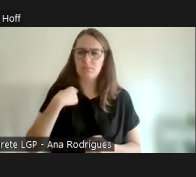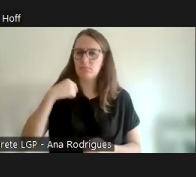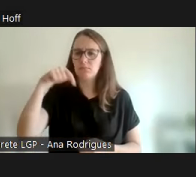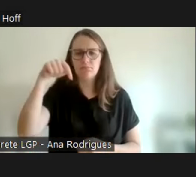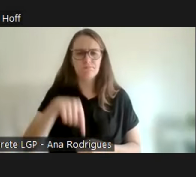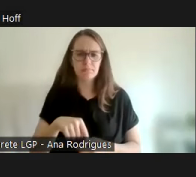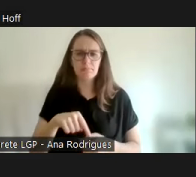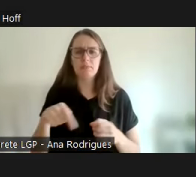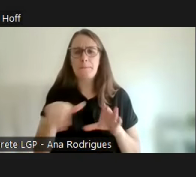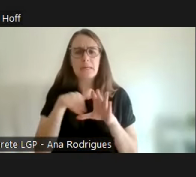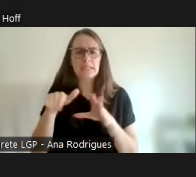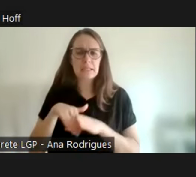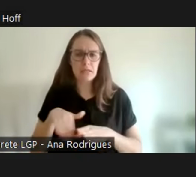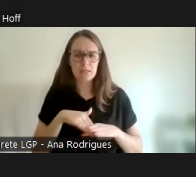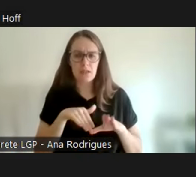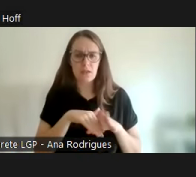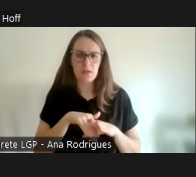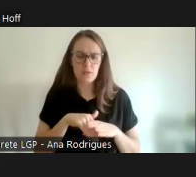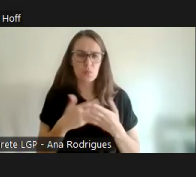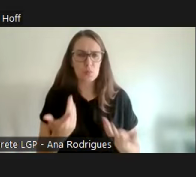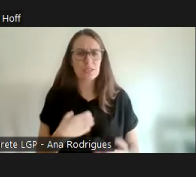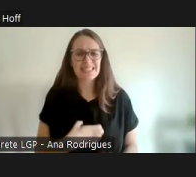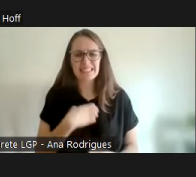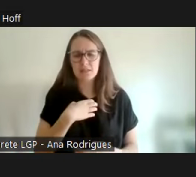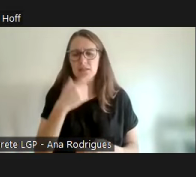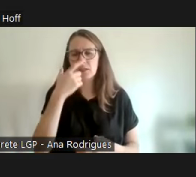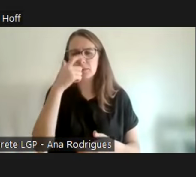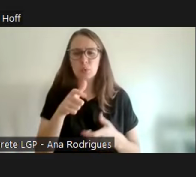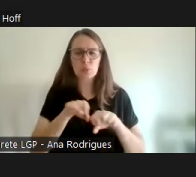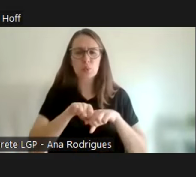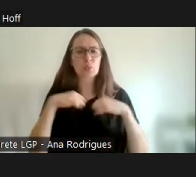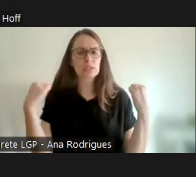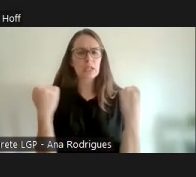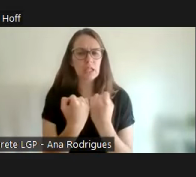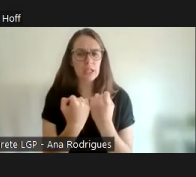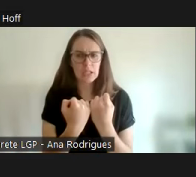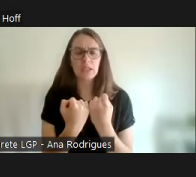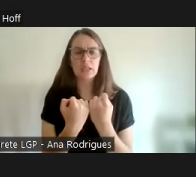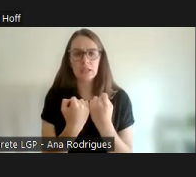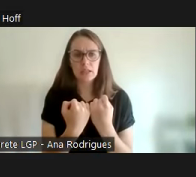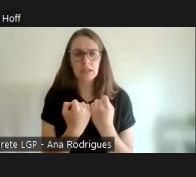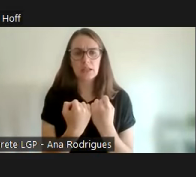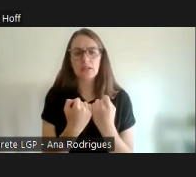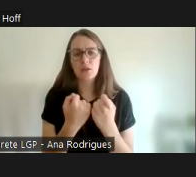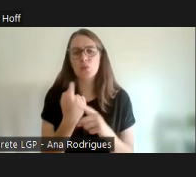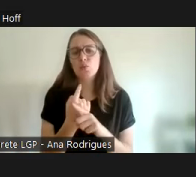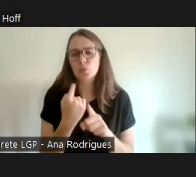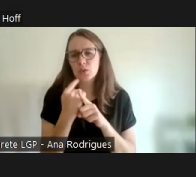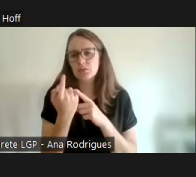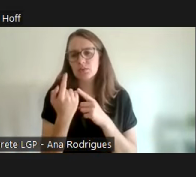about participation. I think in our society is what